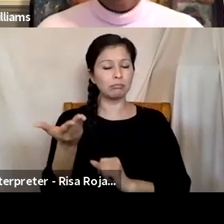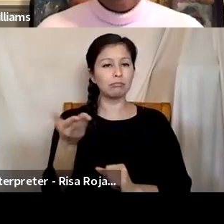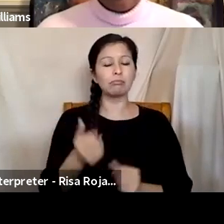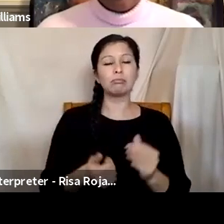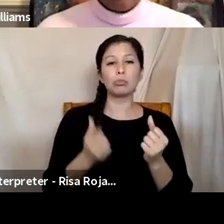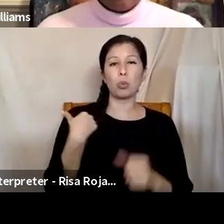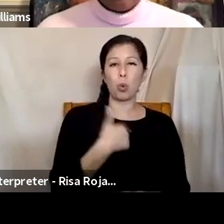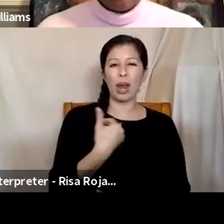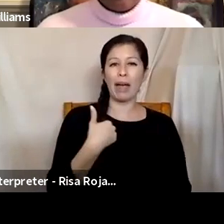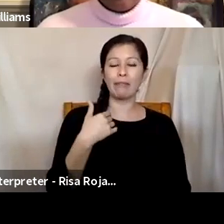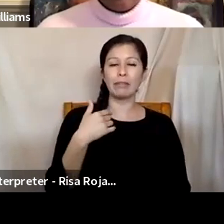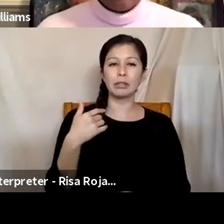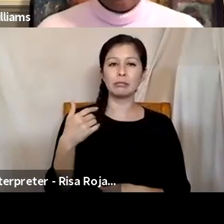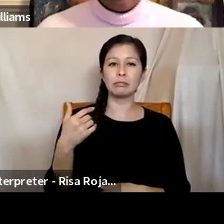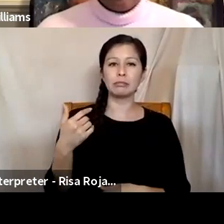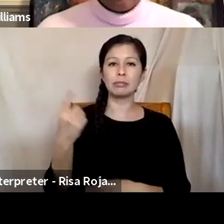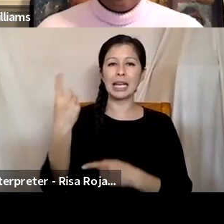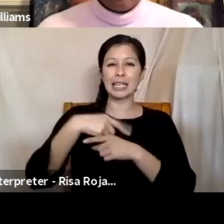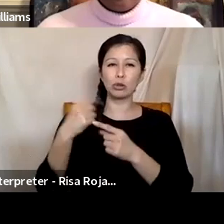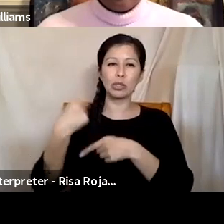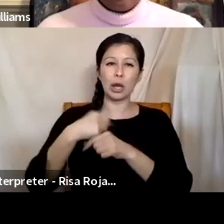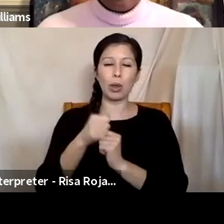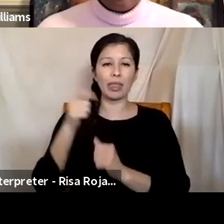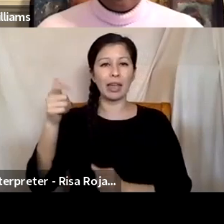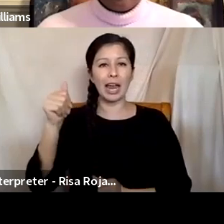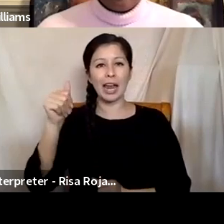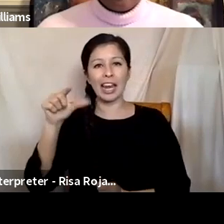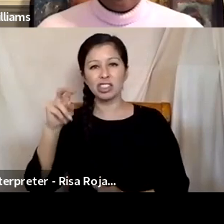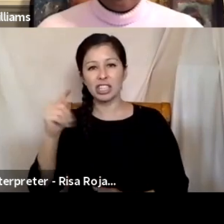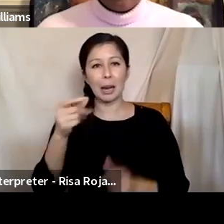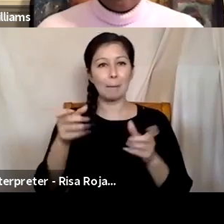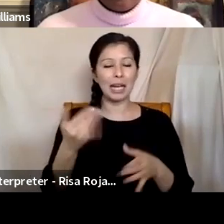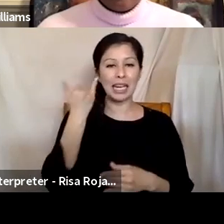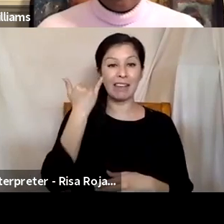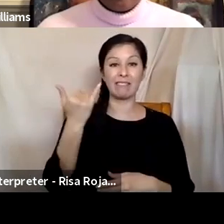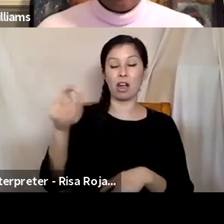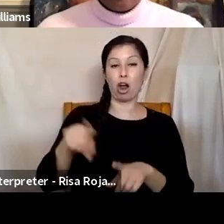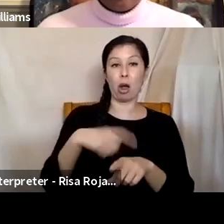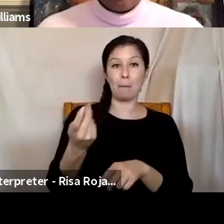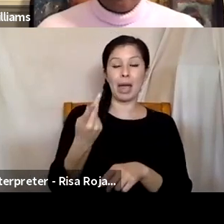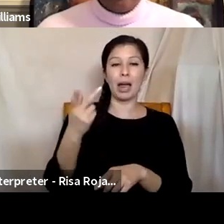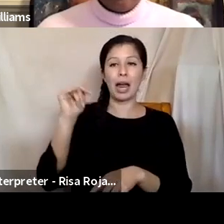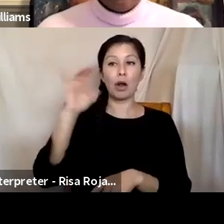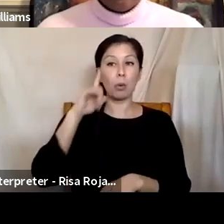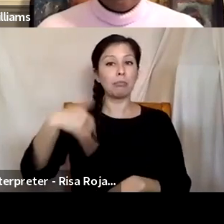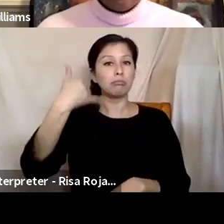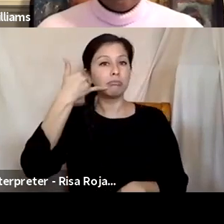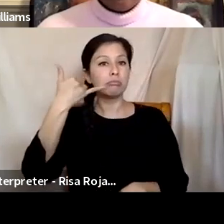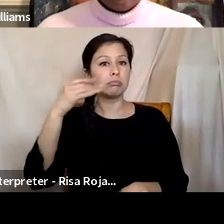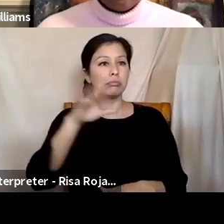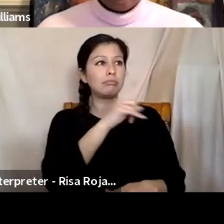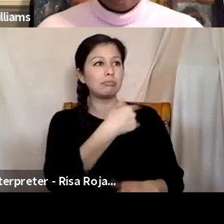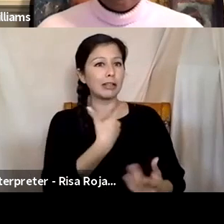have day-to-day with agents and managers. If there's a callback, there are agents that will pick up the phone and say, how'd they do?